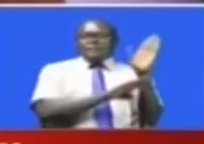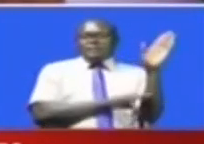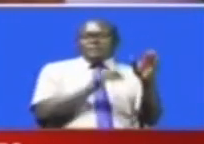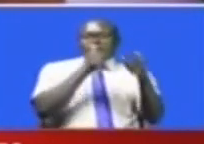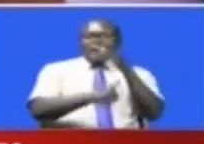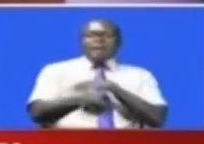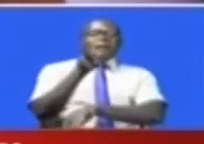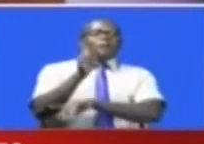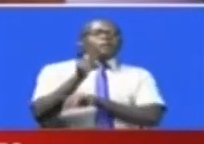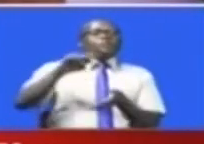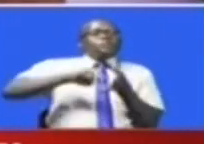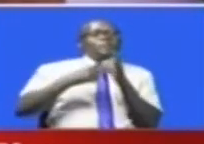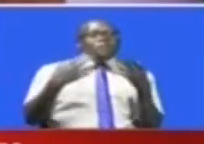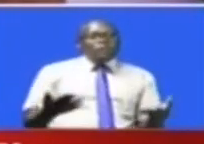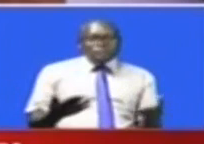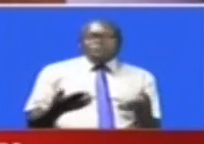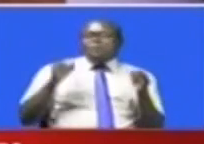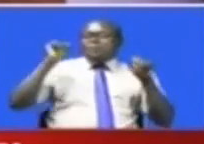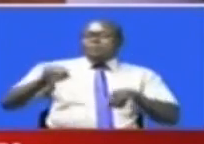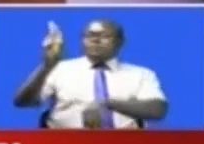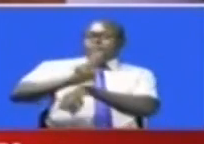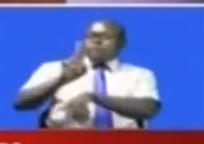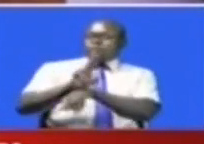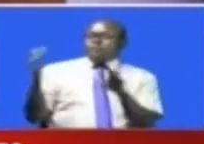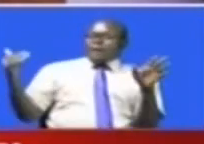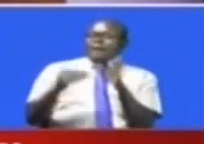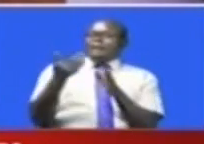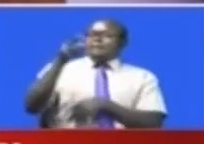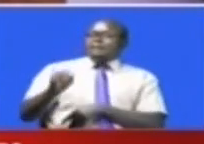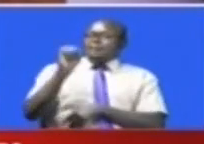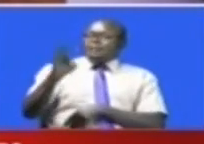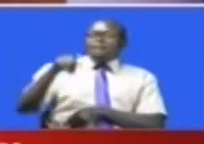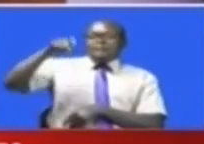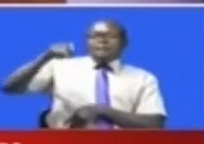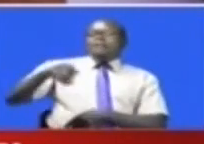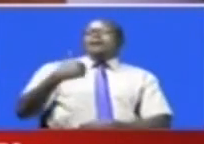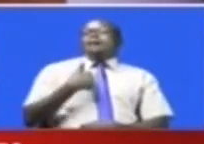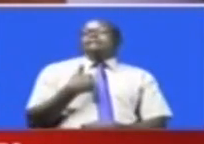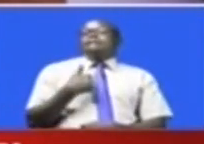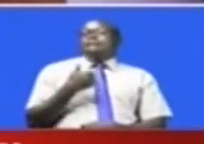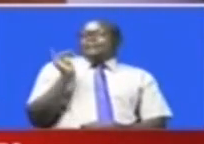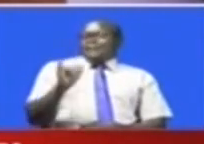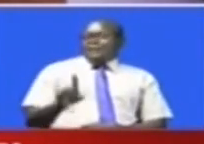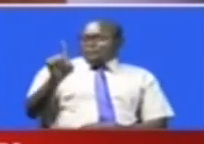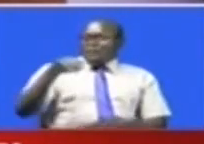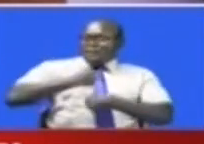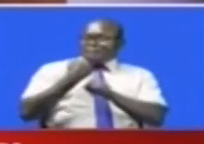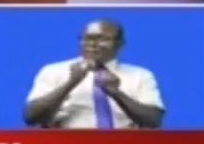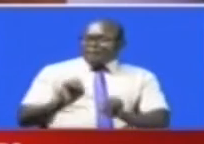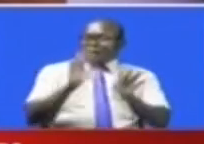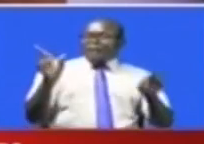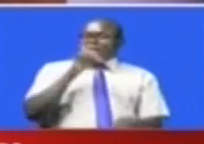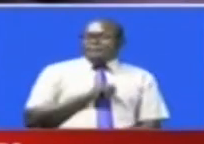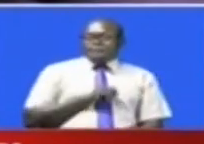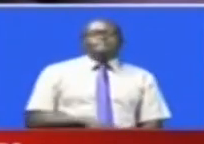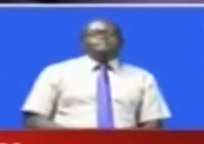under caution, which means they might be used against him should need arise, and that one has been made clear to him.